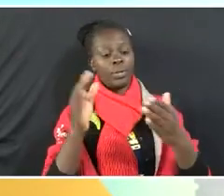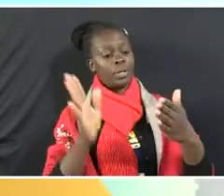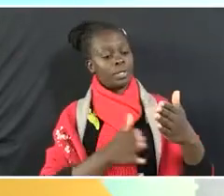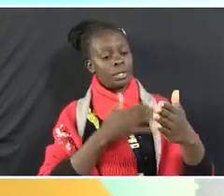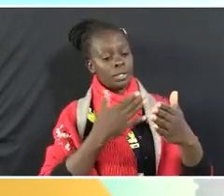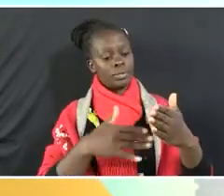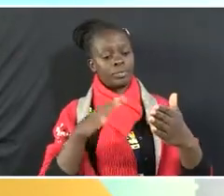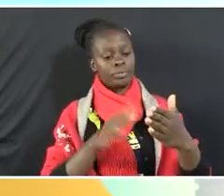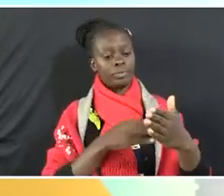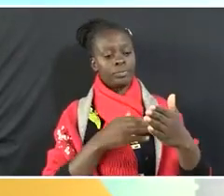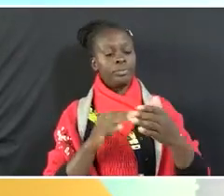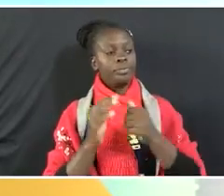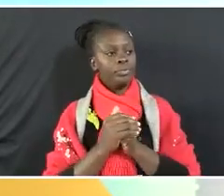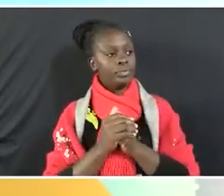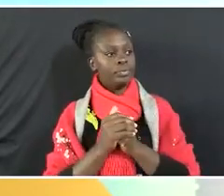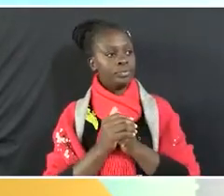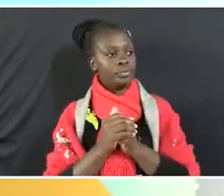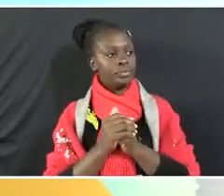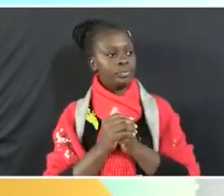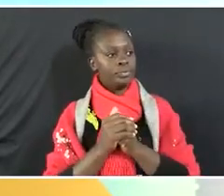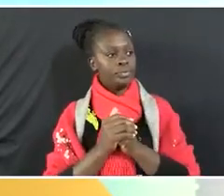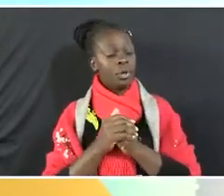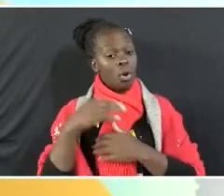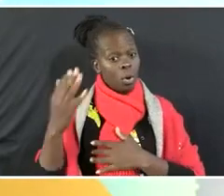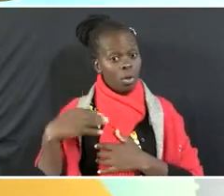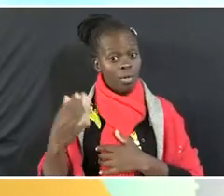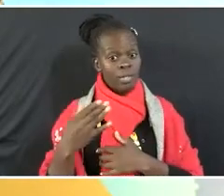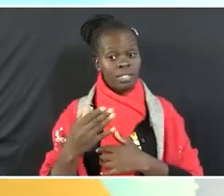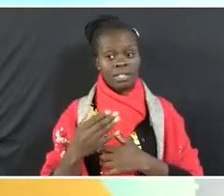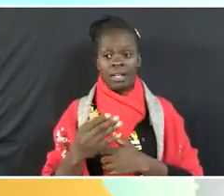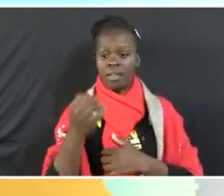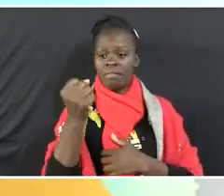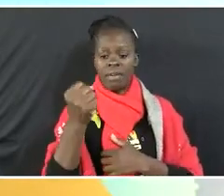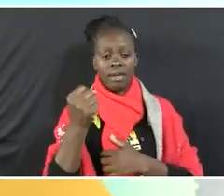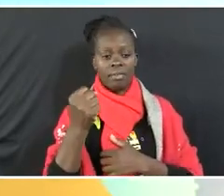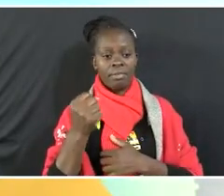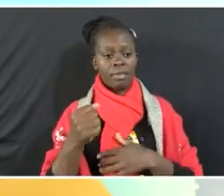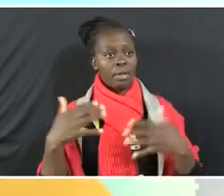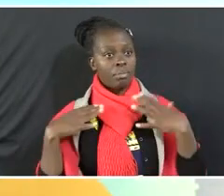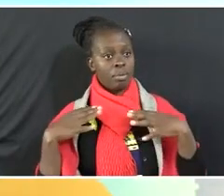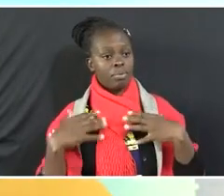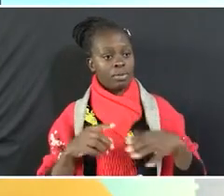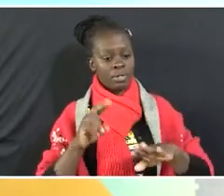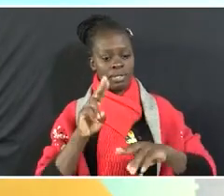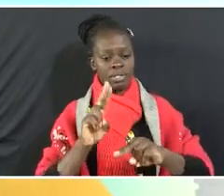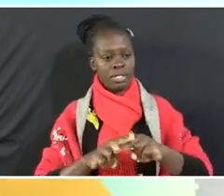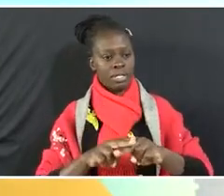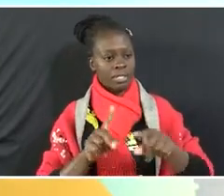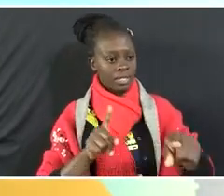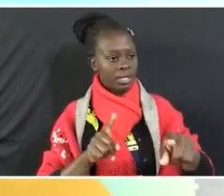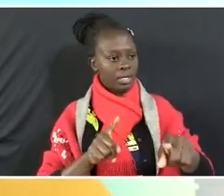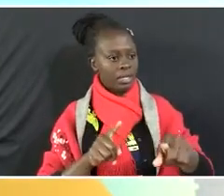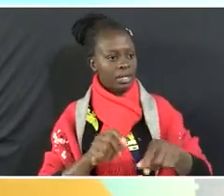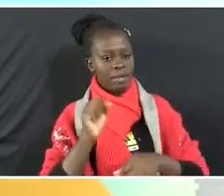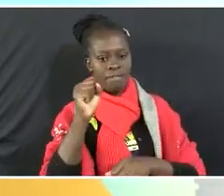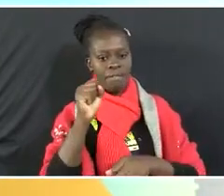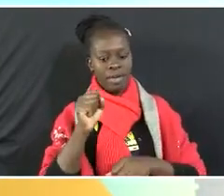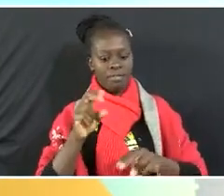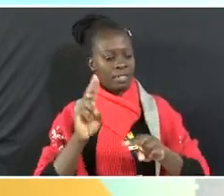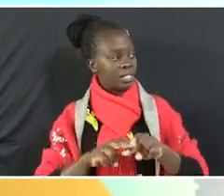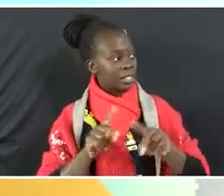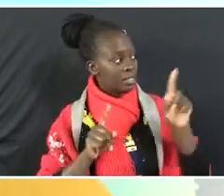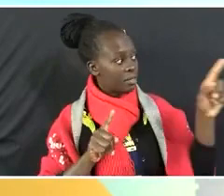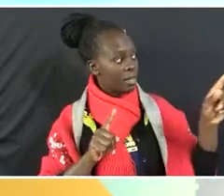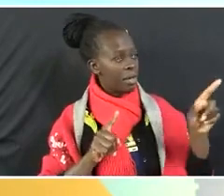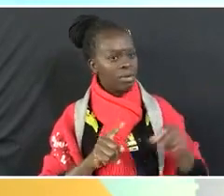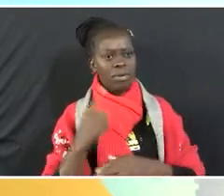meeting. 5 people seated here, another 5 here, and there's a speaker. It's bad. Church, I have